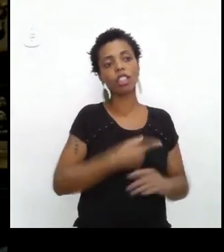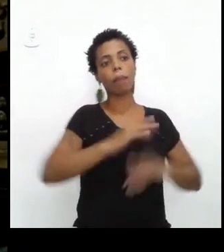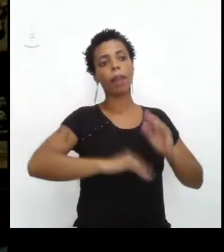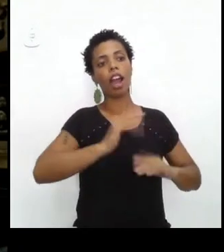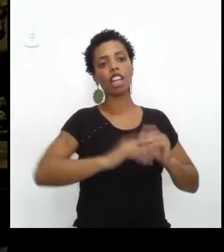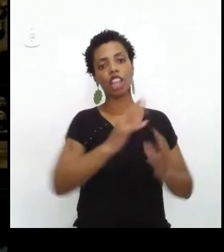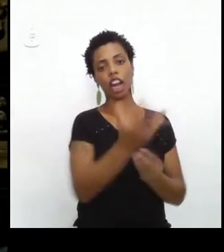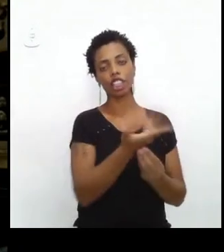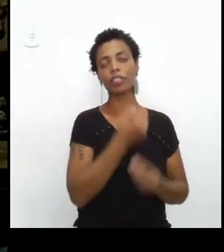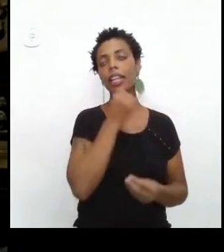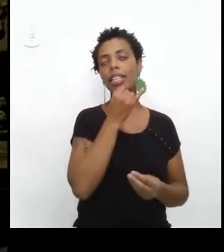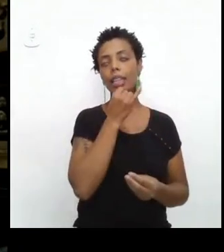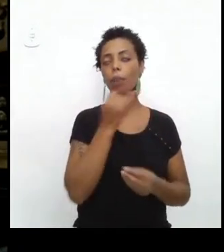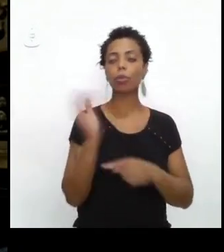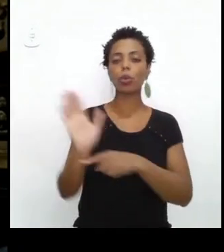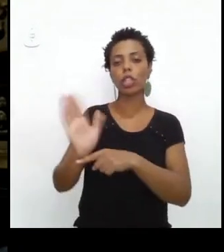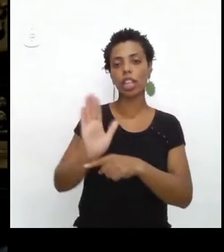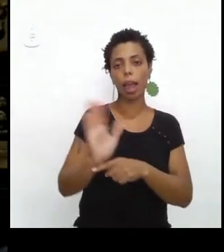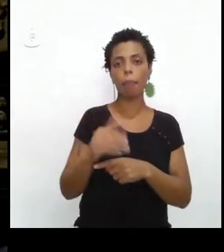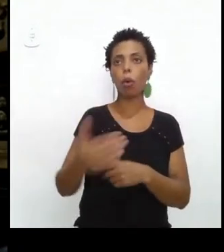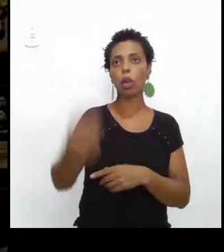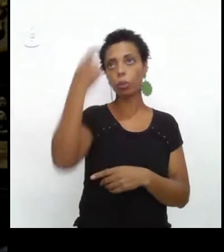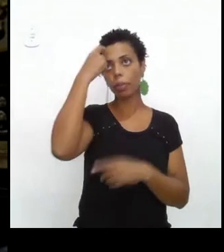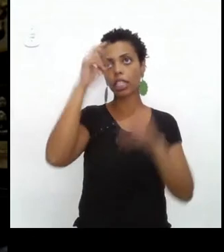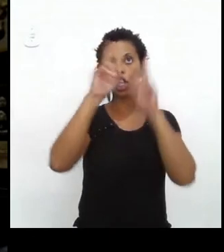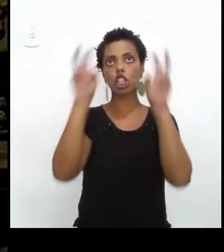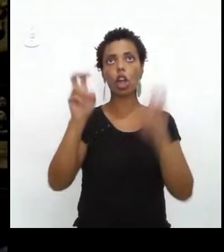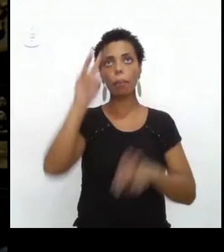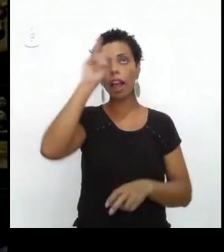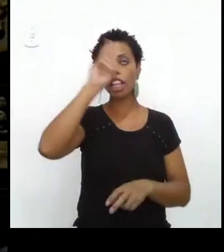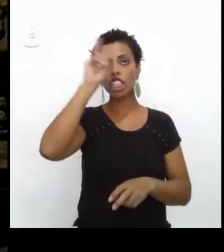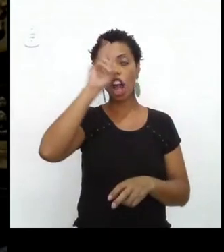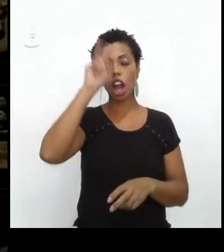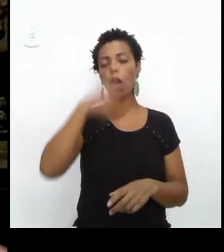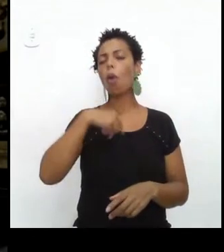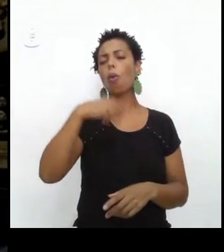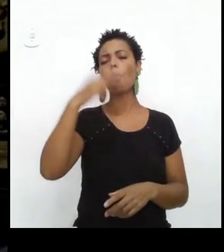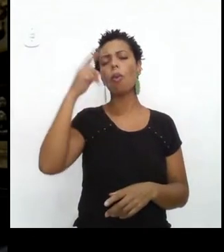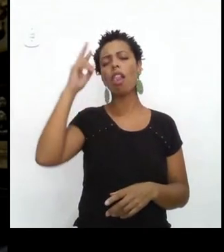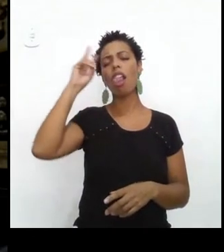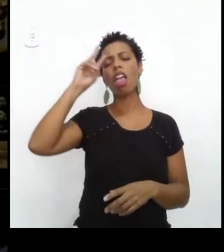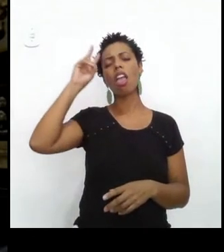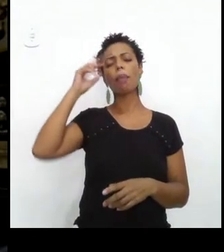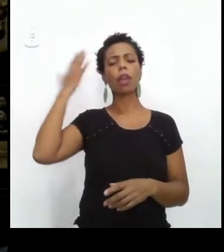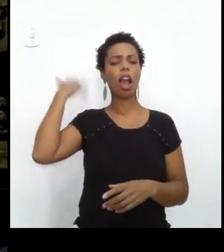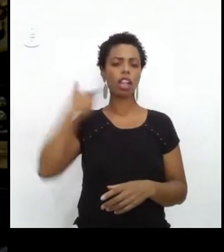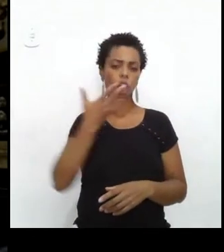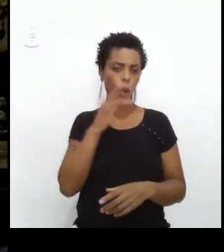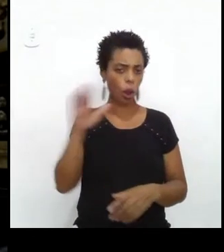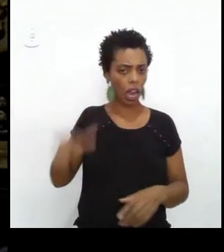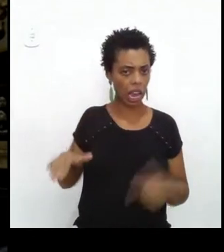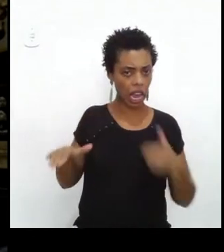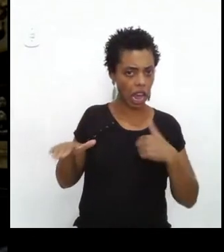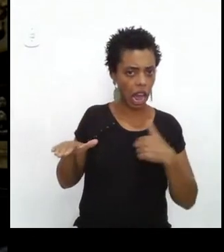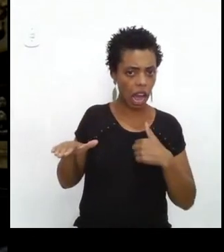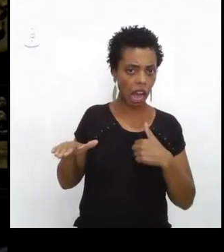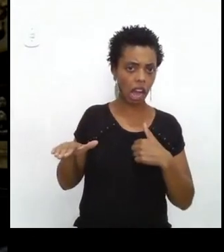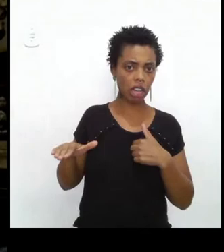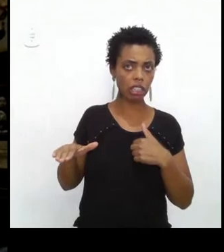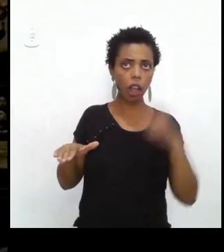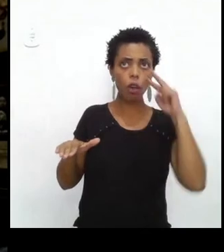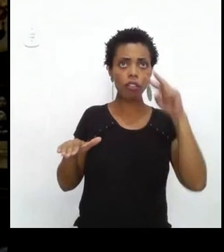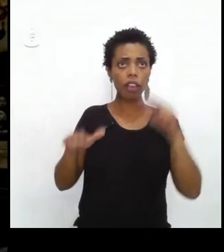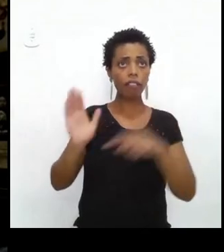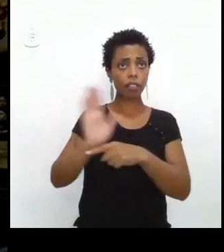the time to Remember When the music and Rose cinco daqui estou dando